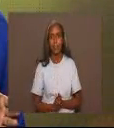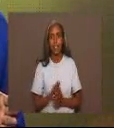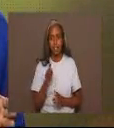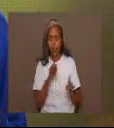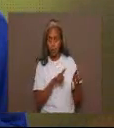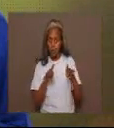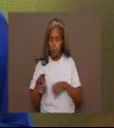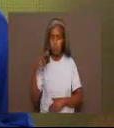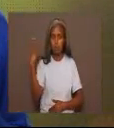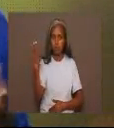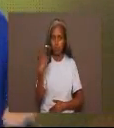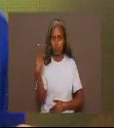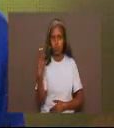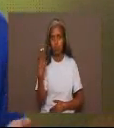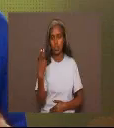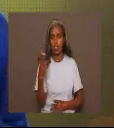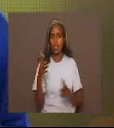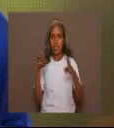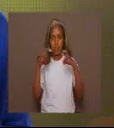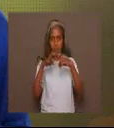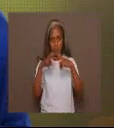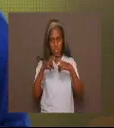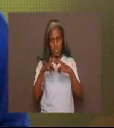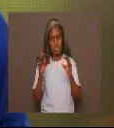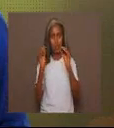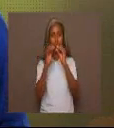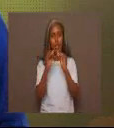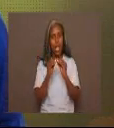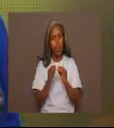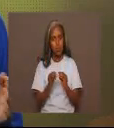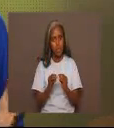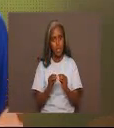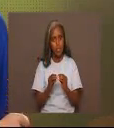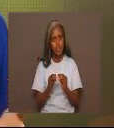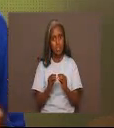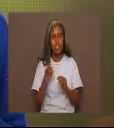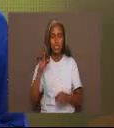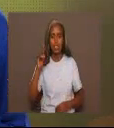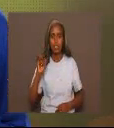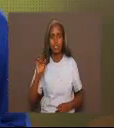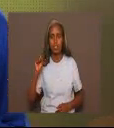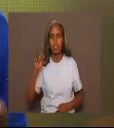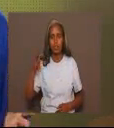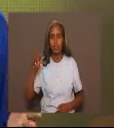are also used in physics to calculate displacement,